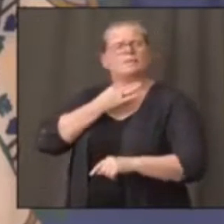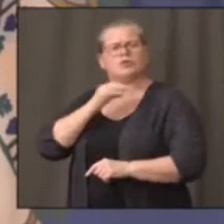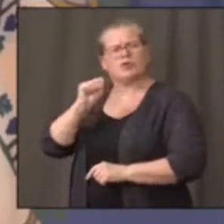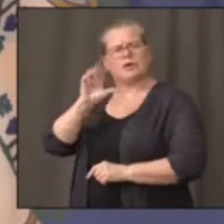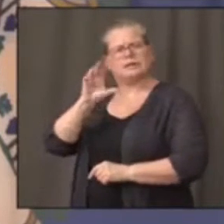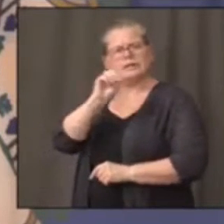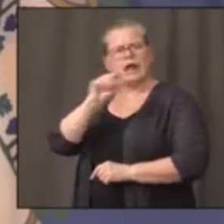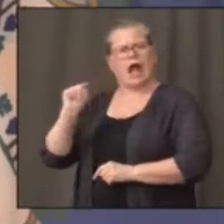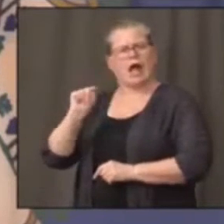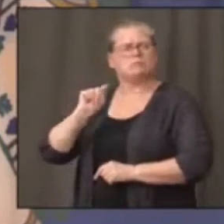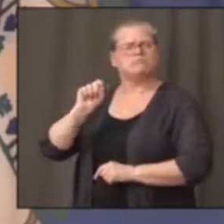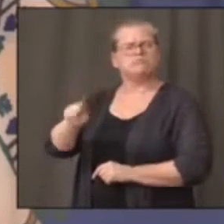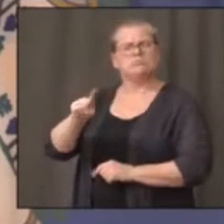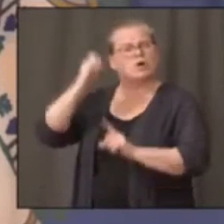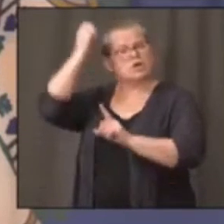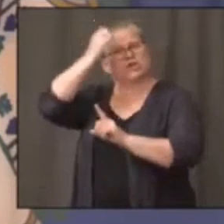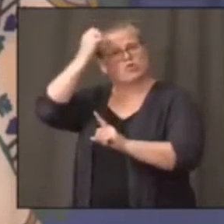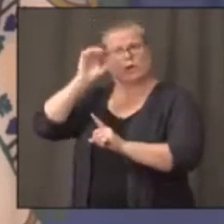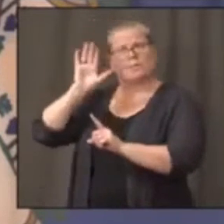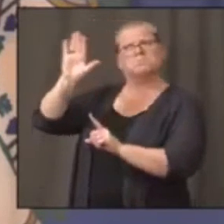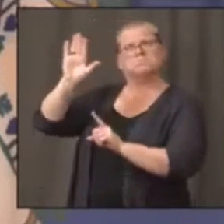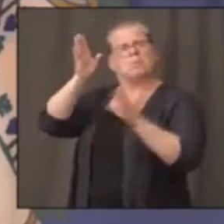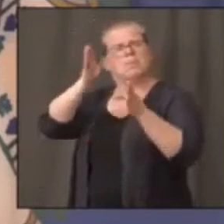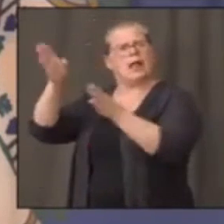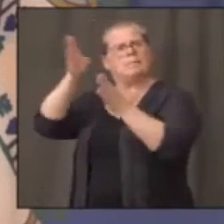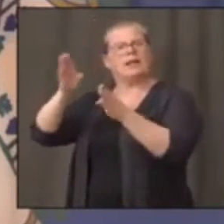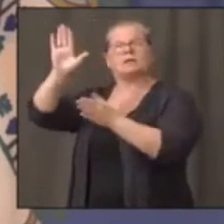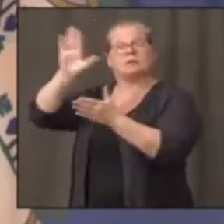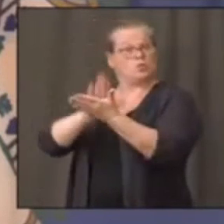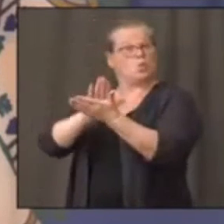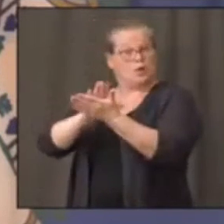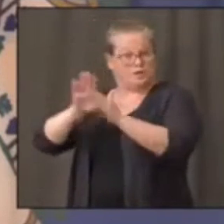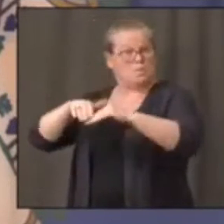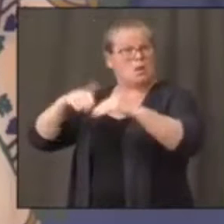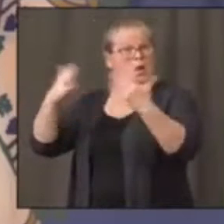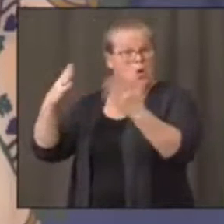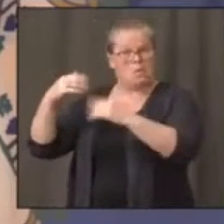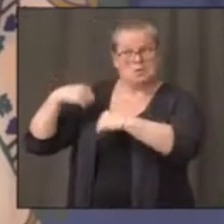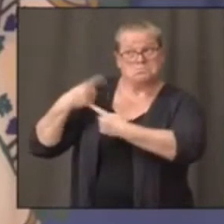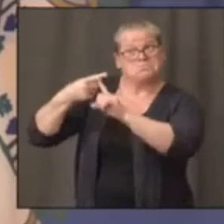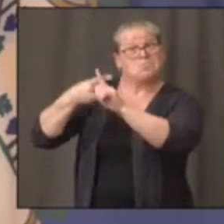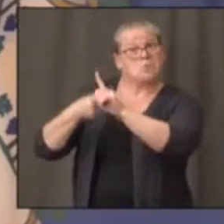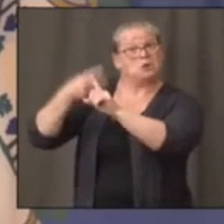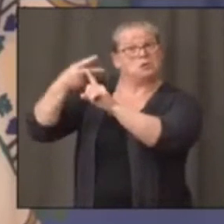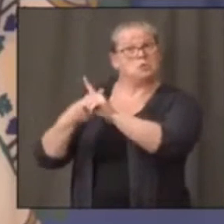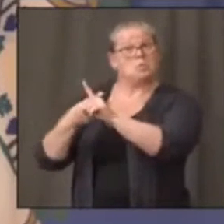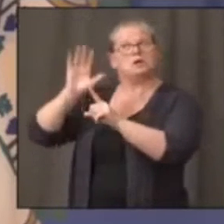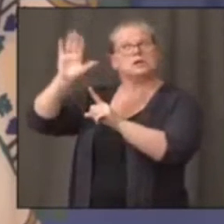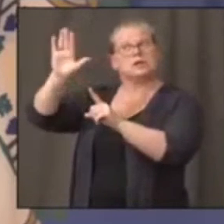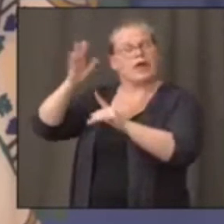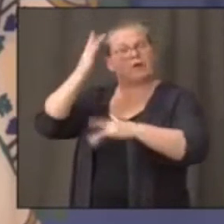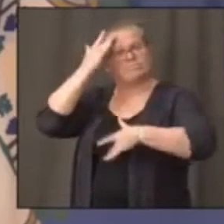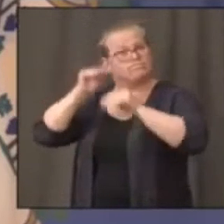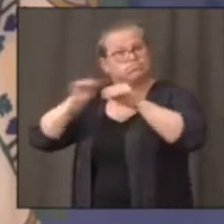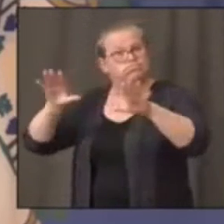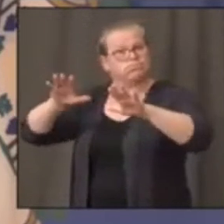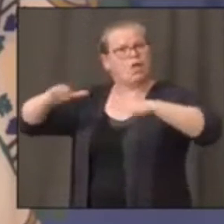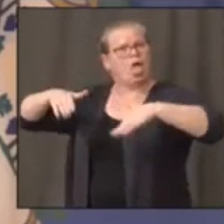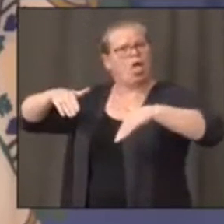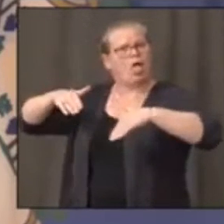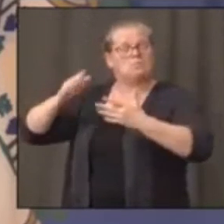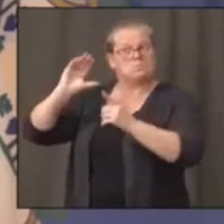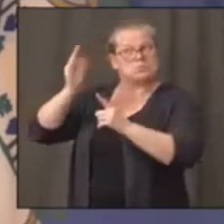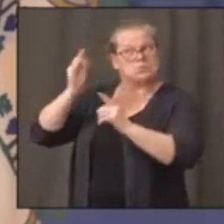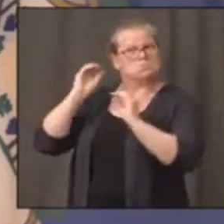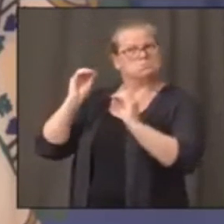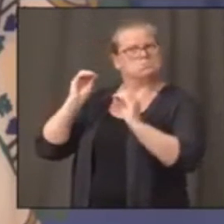in many cases for a month or two with very low risk of flare-ups, not flare-ups to date. But then I read in Israel